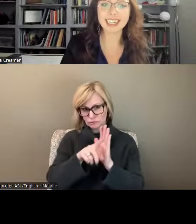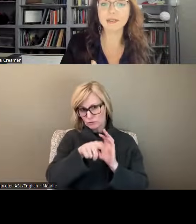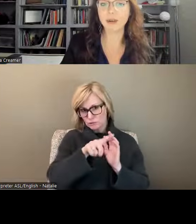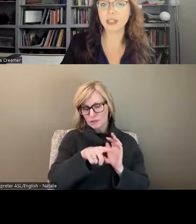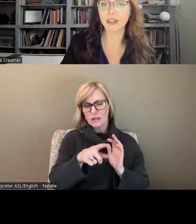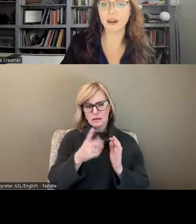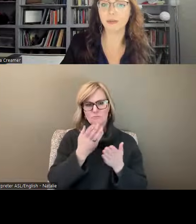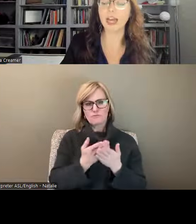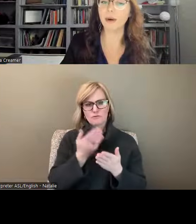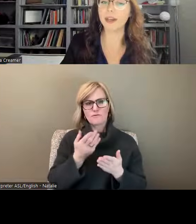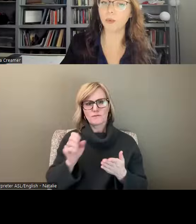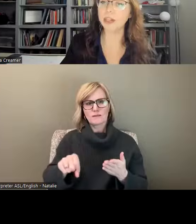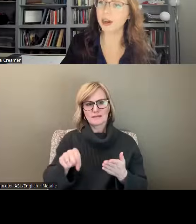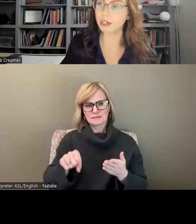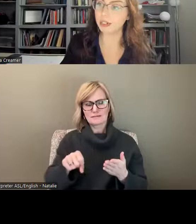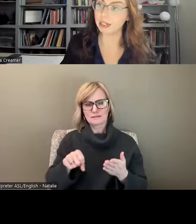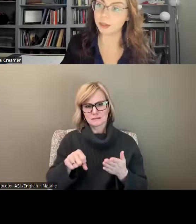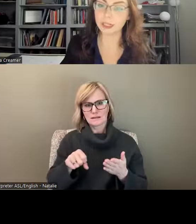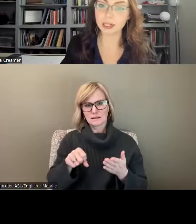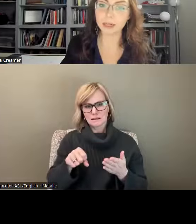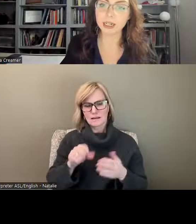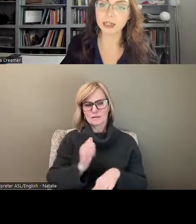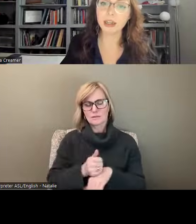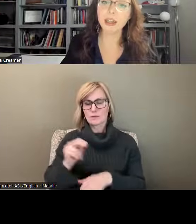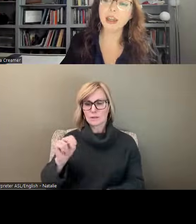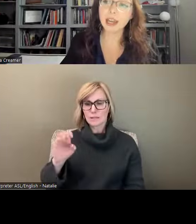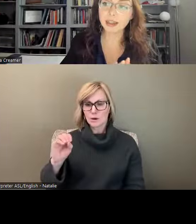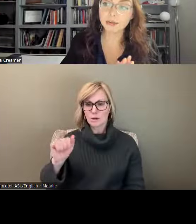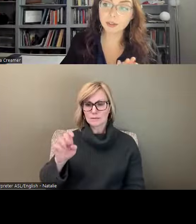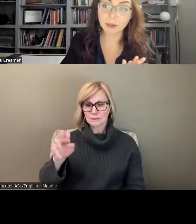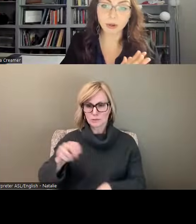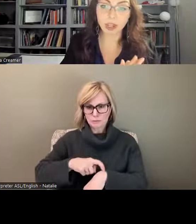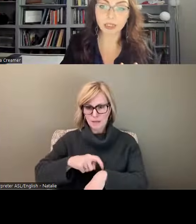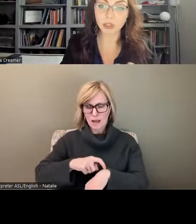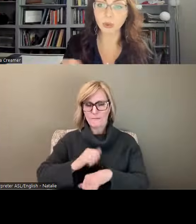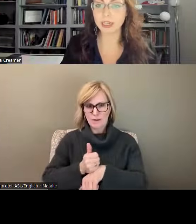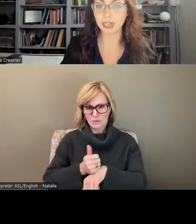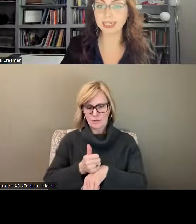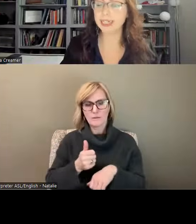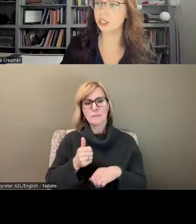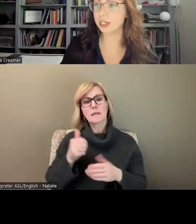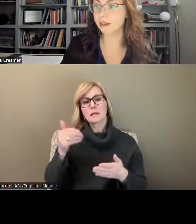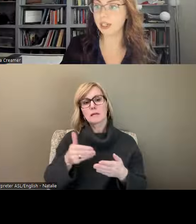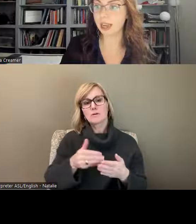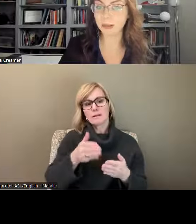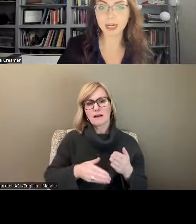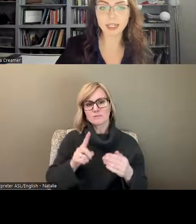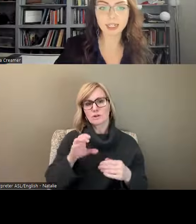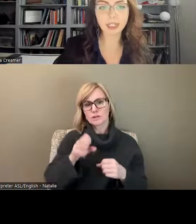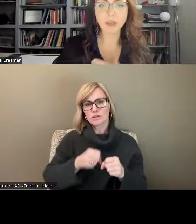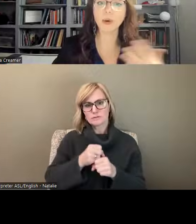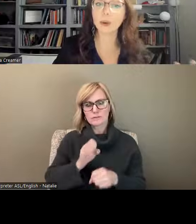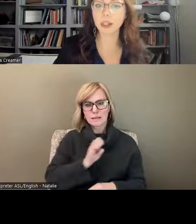is indeed founded, it was founded in the Neo-Assyrian period, and furthermore likely towards the last century of the